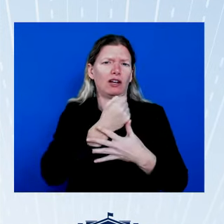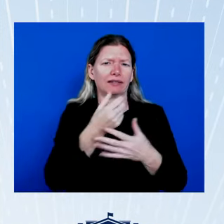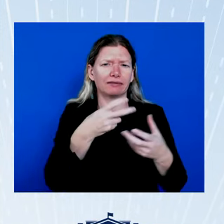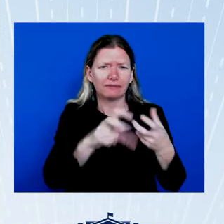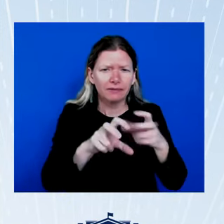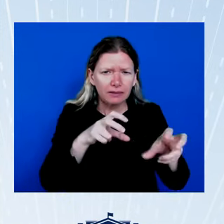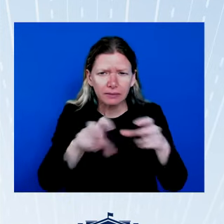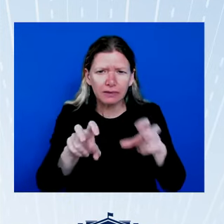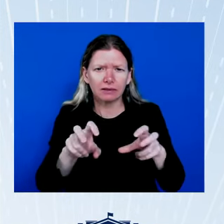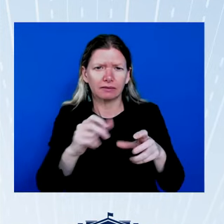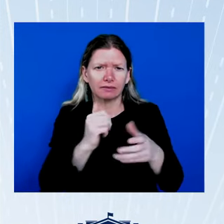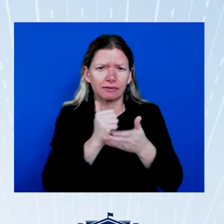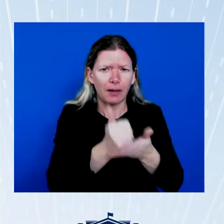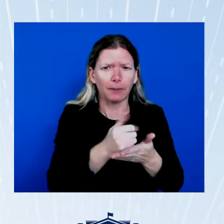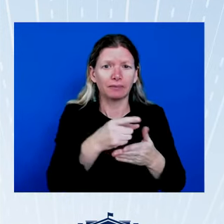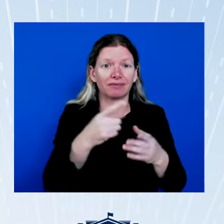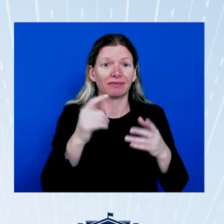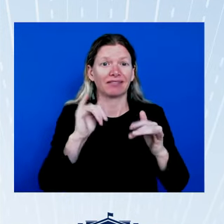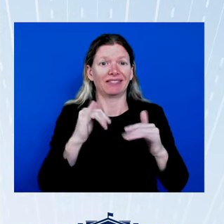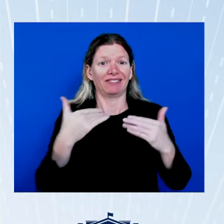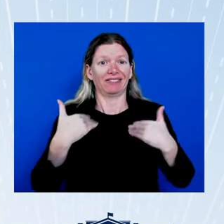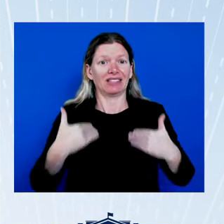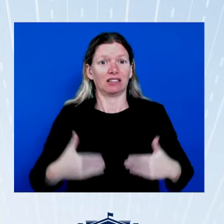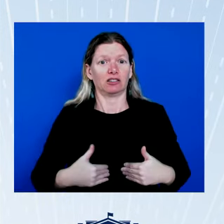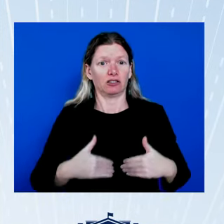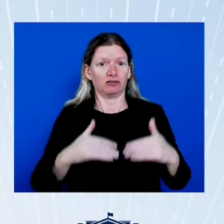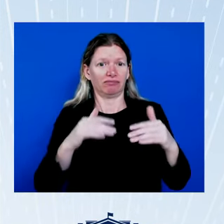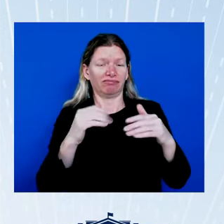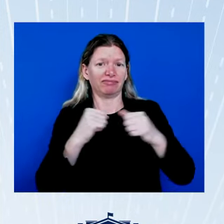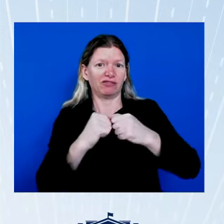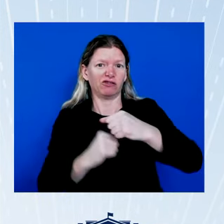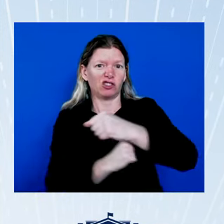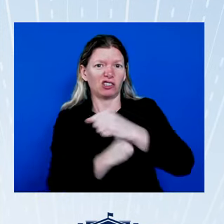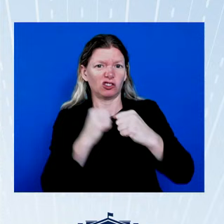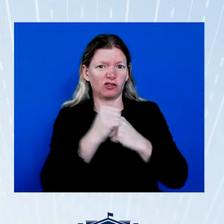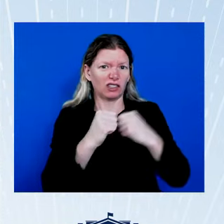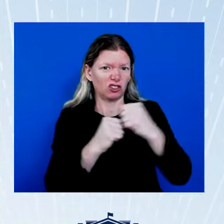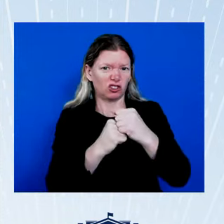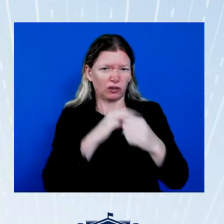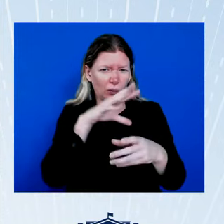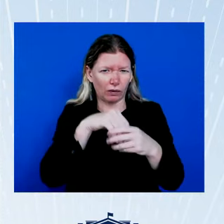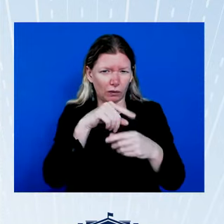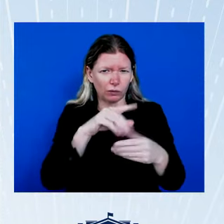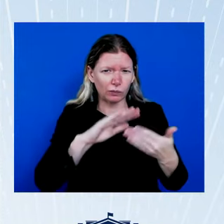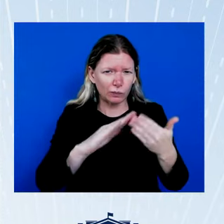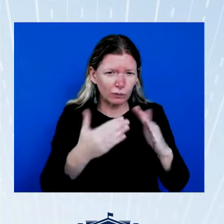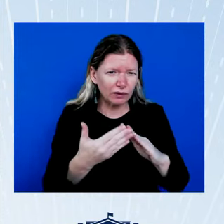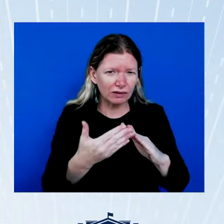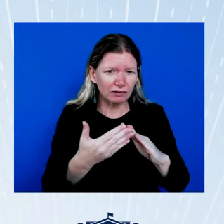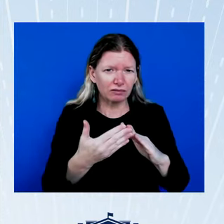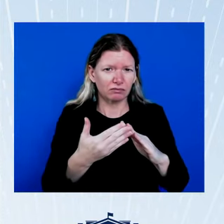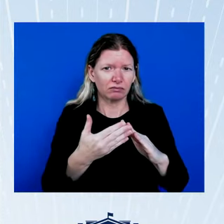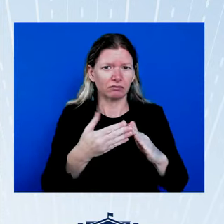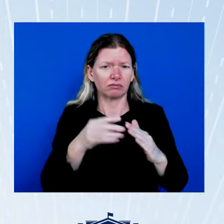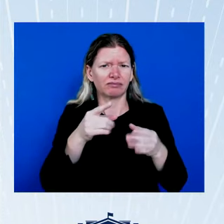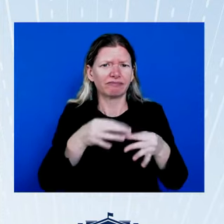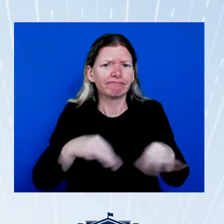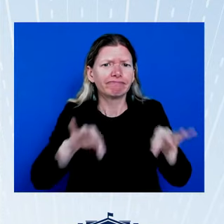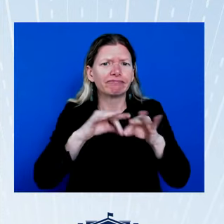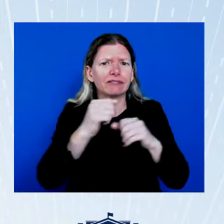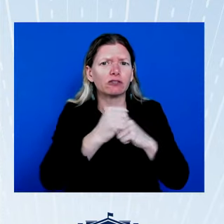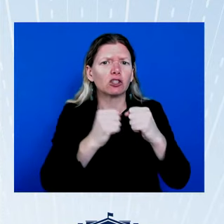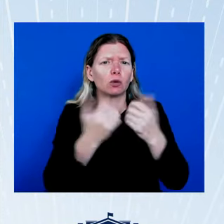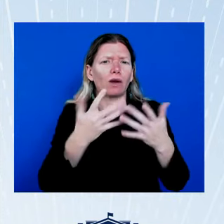these communities, and especially the critical infrastructure that our communities depend on. Thanks to the